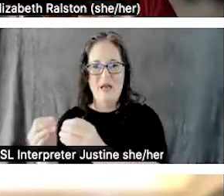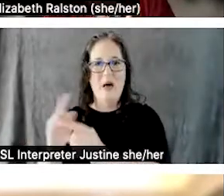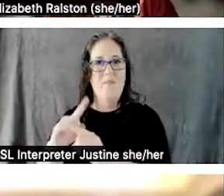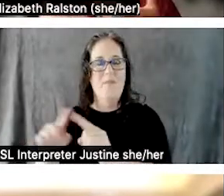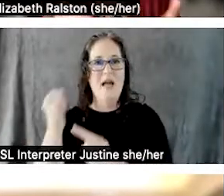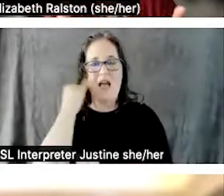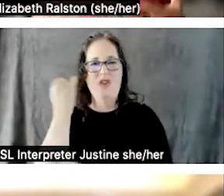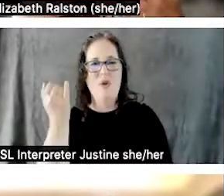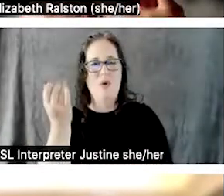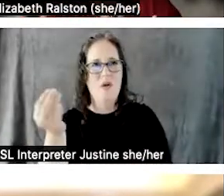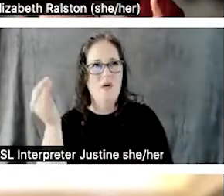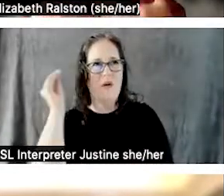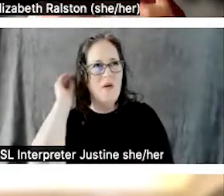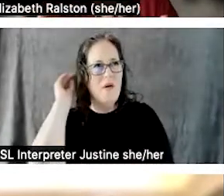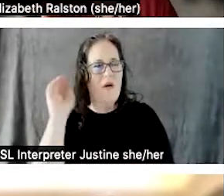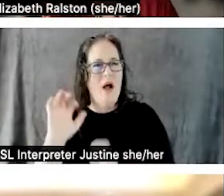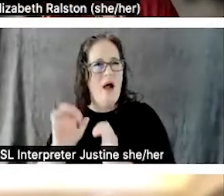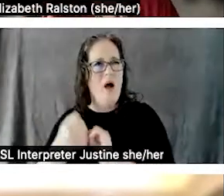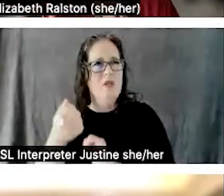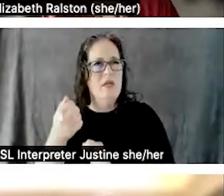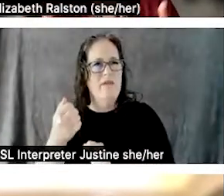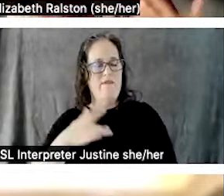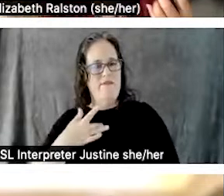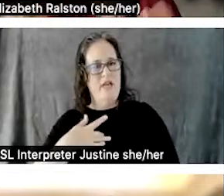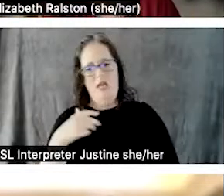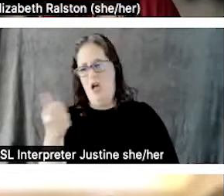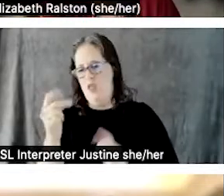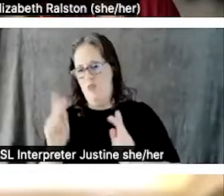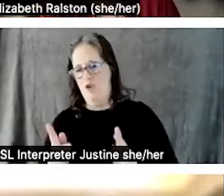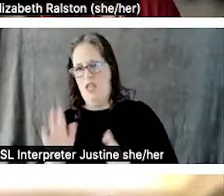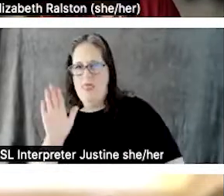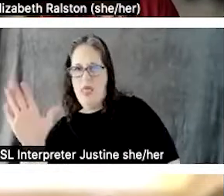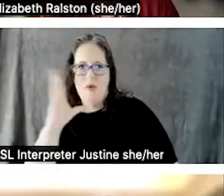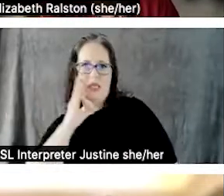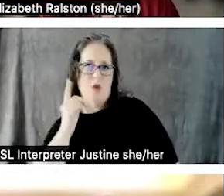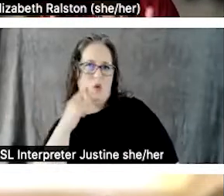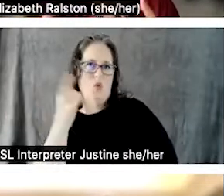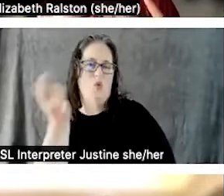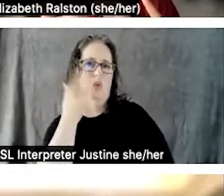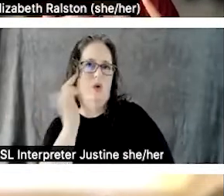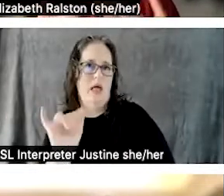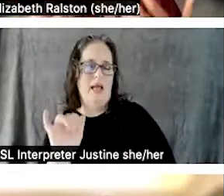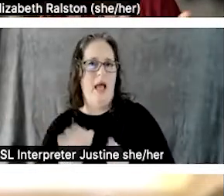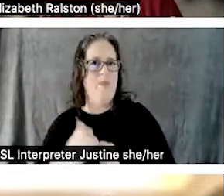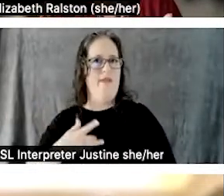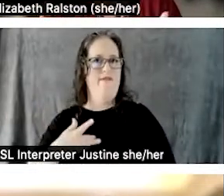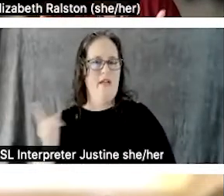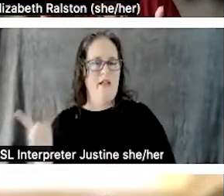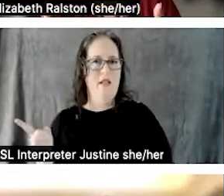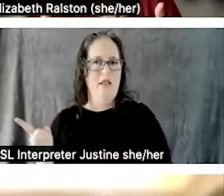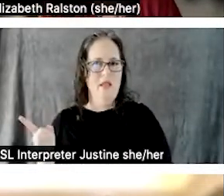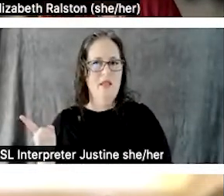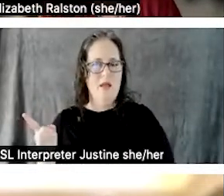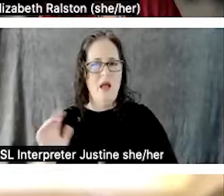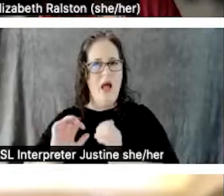as they enter a building. What is that experience going to be like, and how are they going to